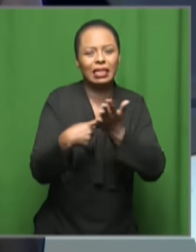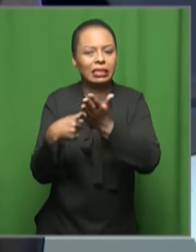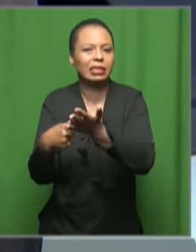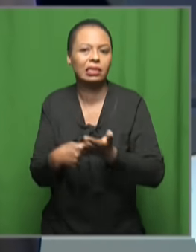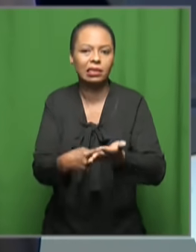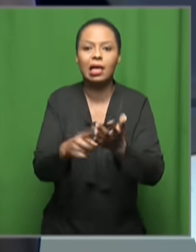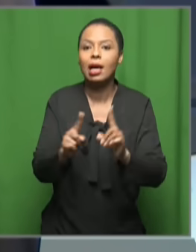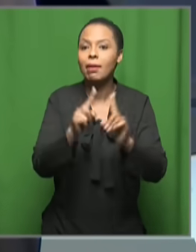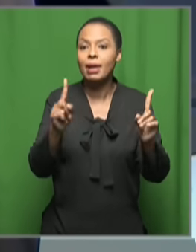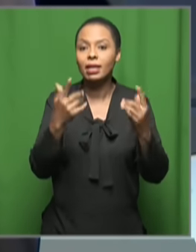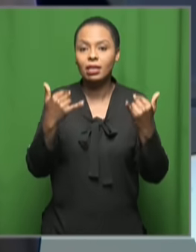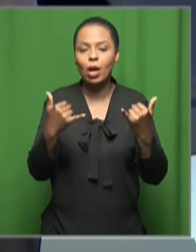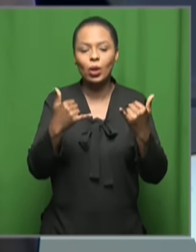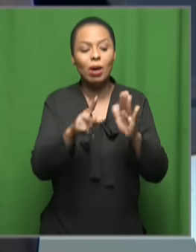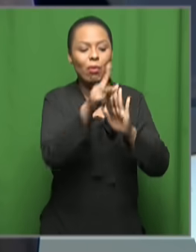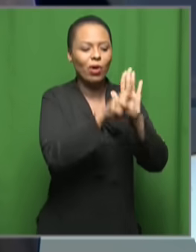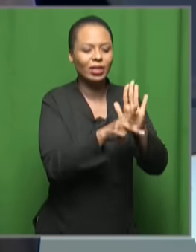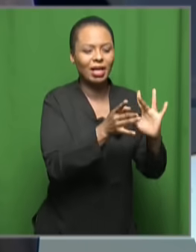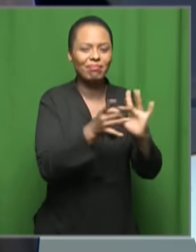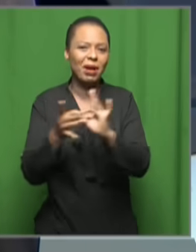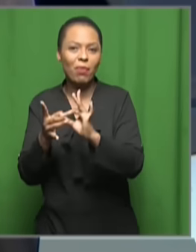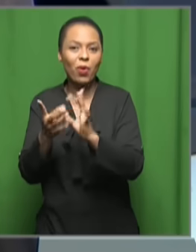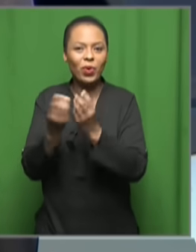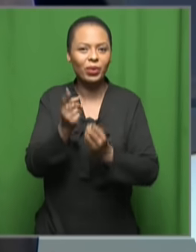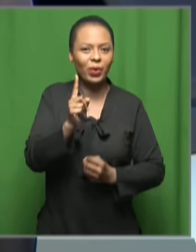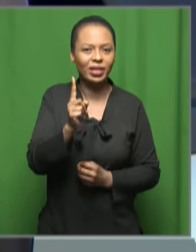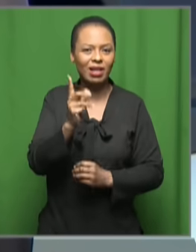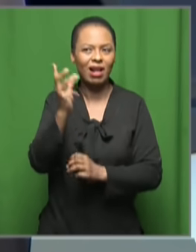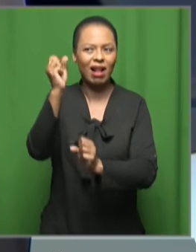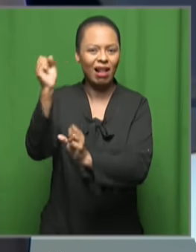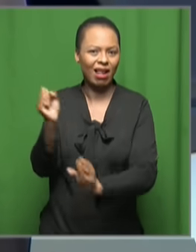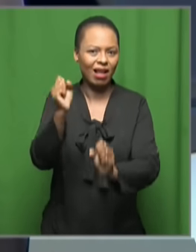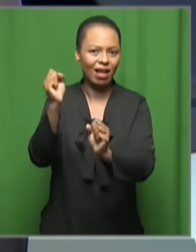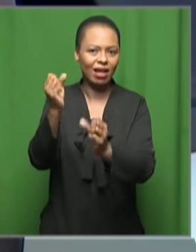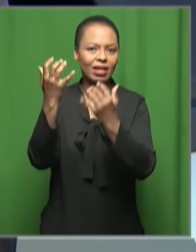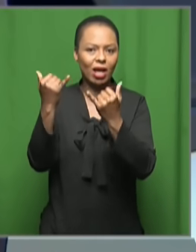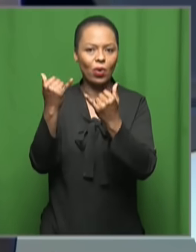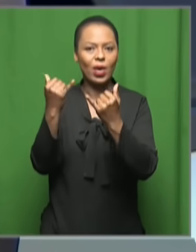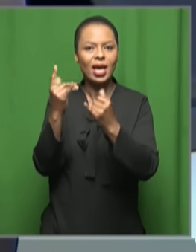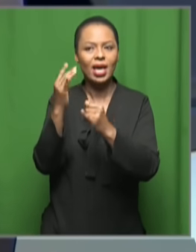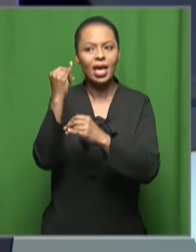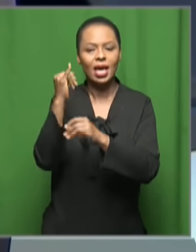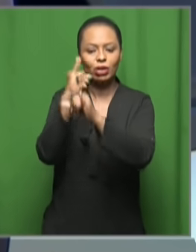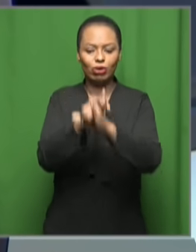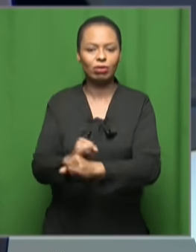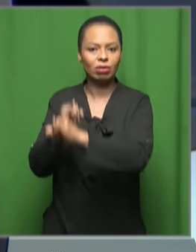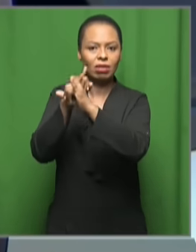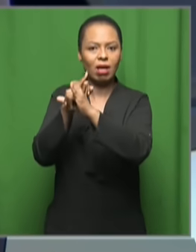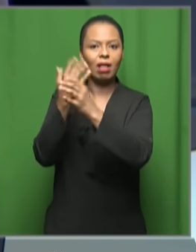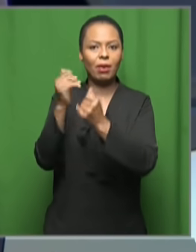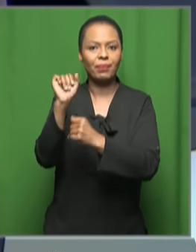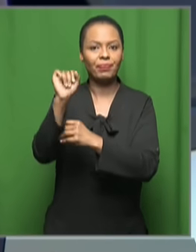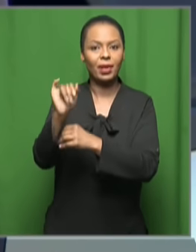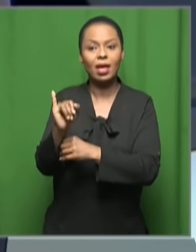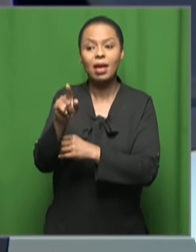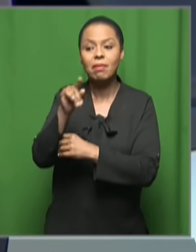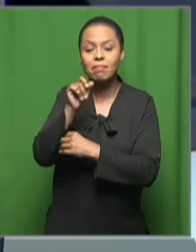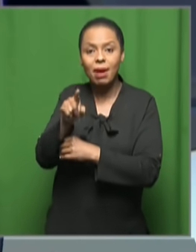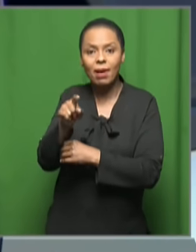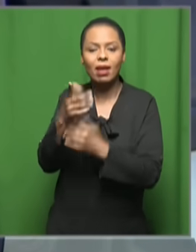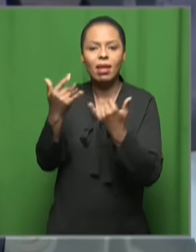discussion of policy has to go hand in hand with the discussion of institutional architecture. What institutional architecture are we setting